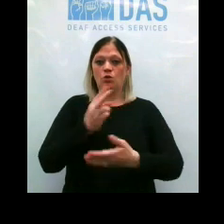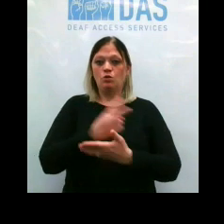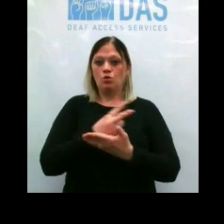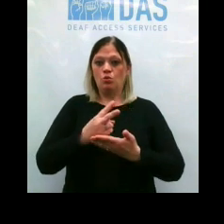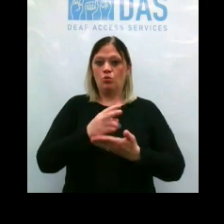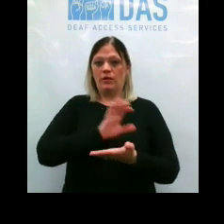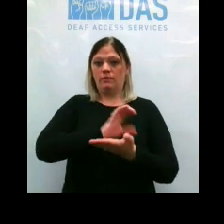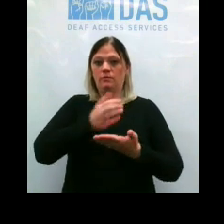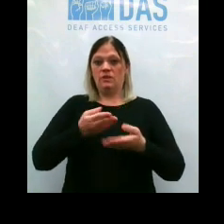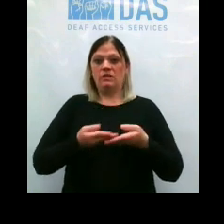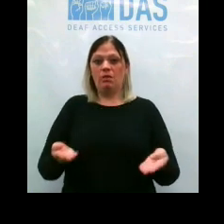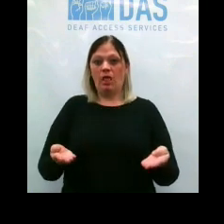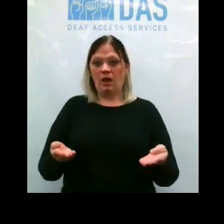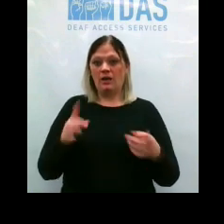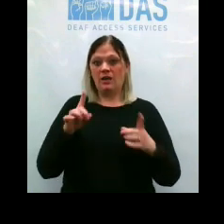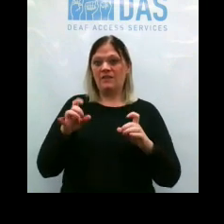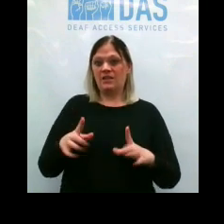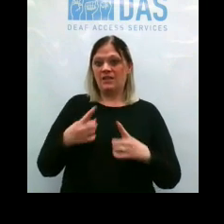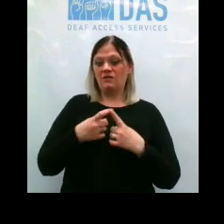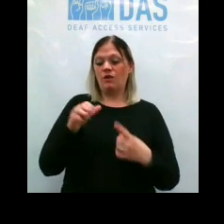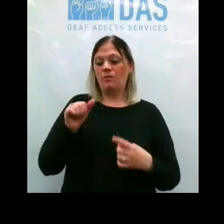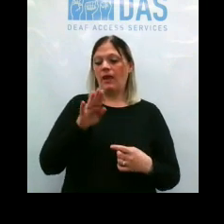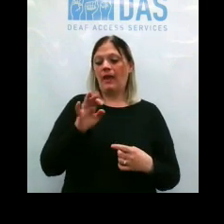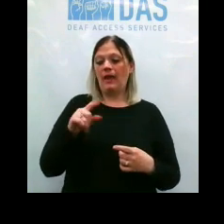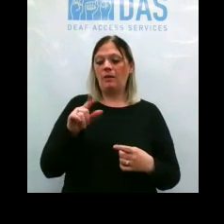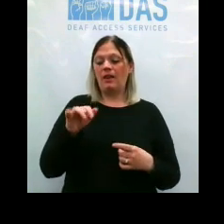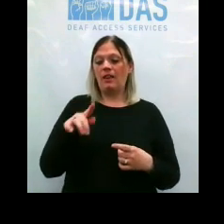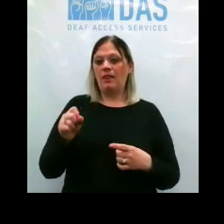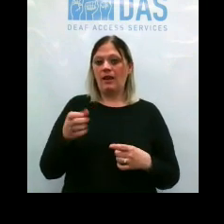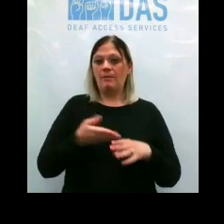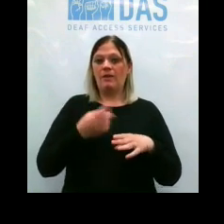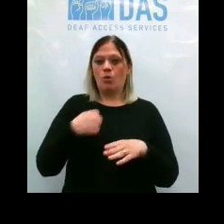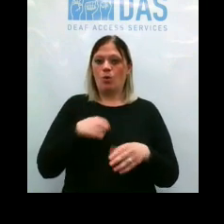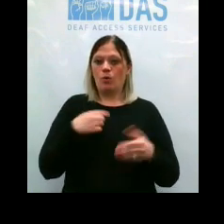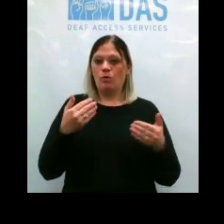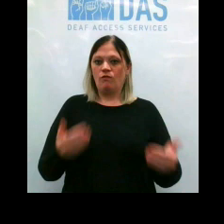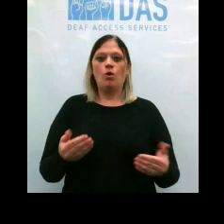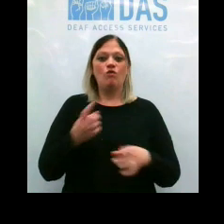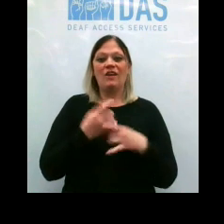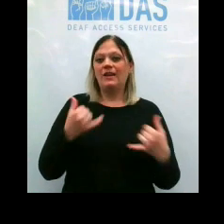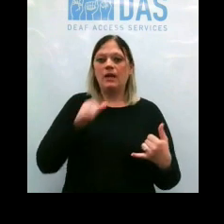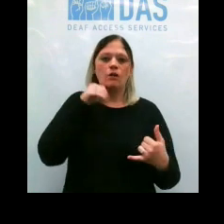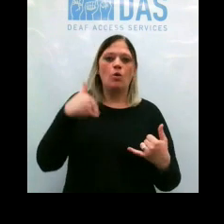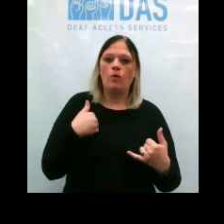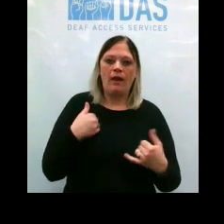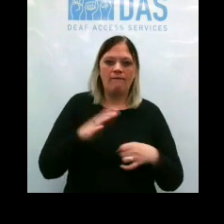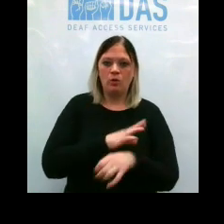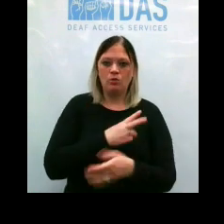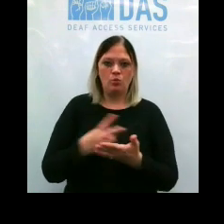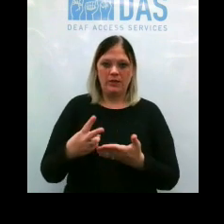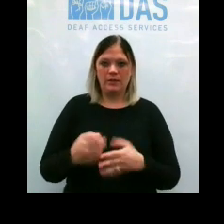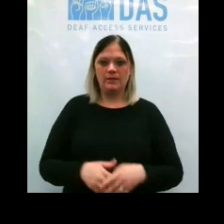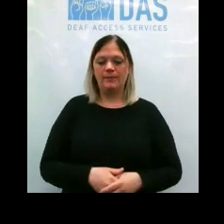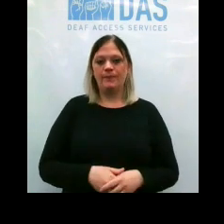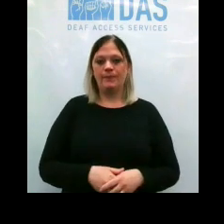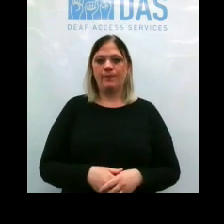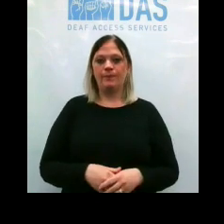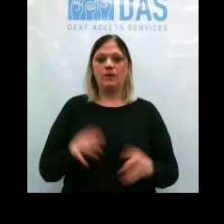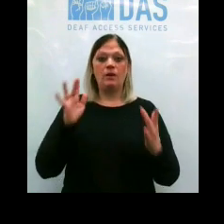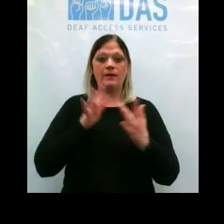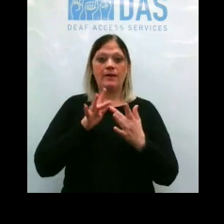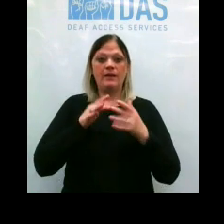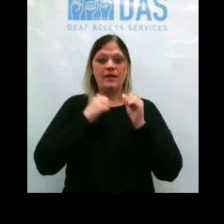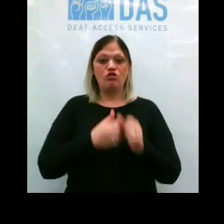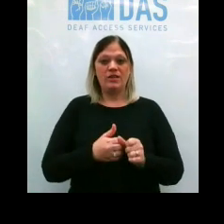of antibody testing from Abbott Labs before we will move forward with that, and we right now do not have a full 2 weeks. Contact